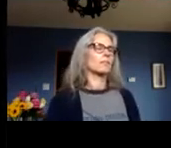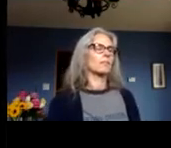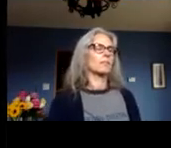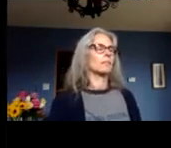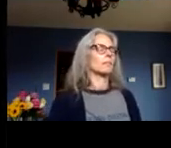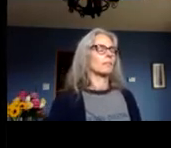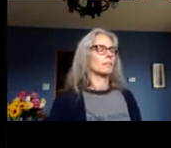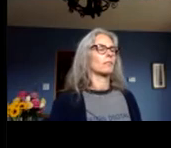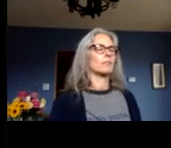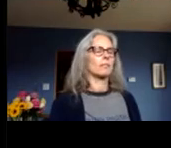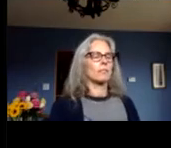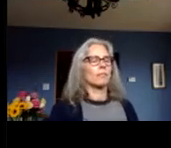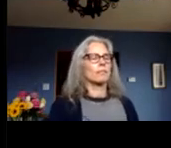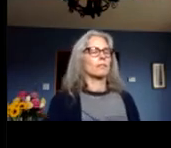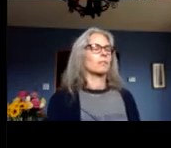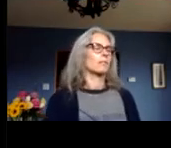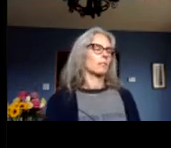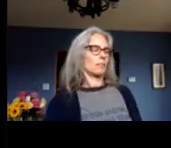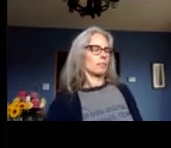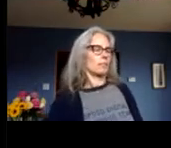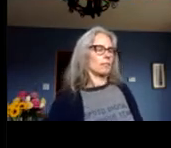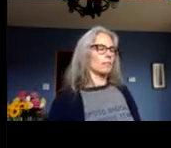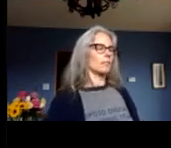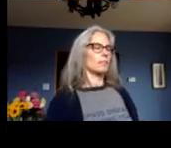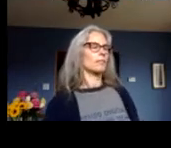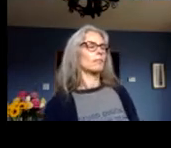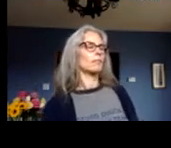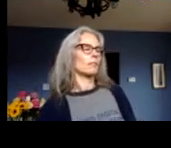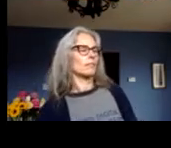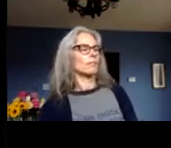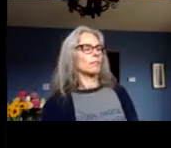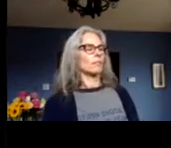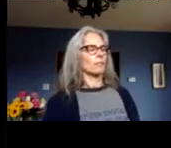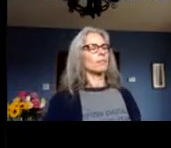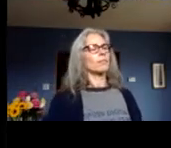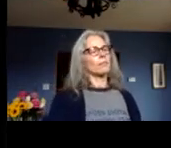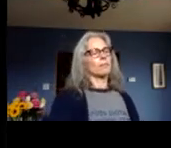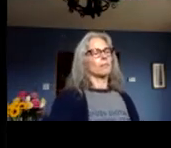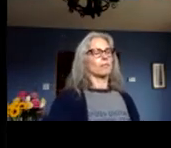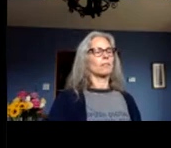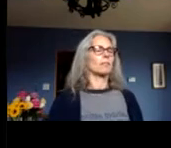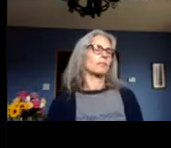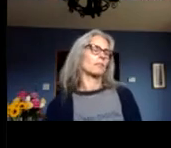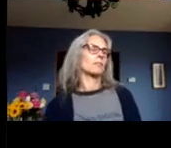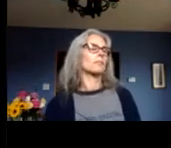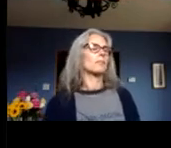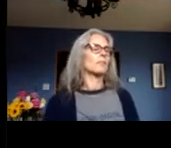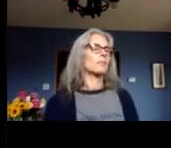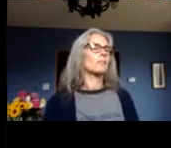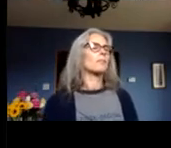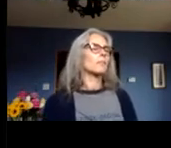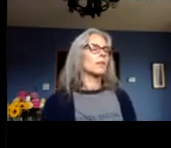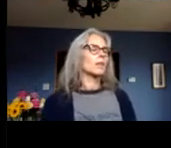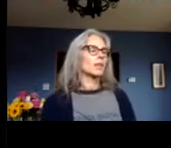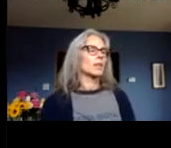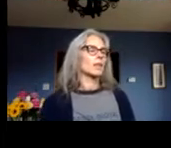doing. You will really want to use, Classroom has so many features about it, you know, for group work, for giving students a chance to collaborate on